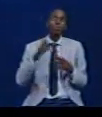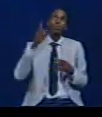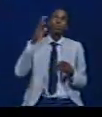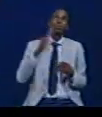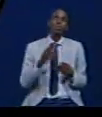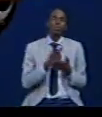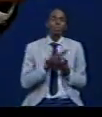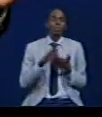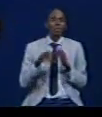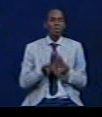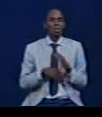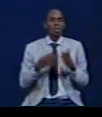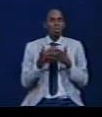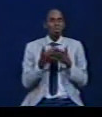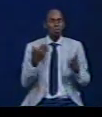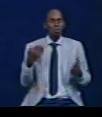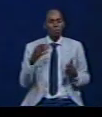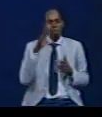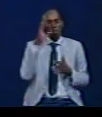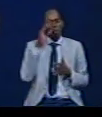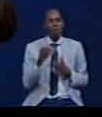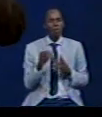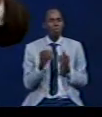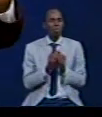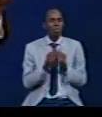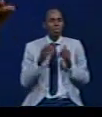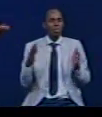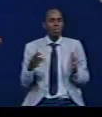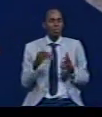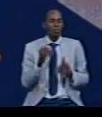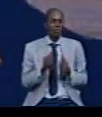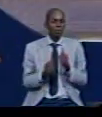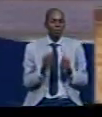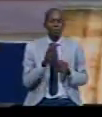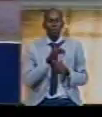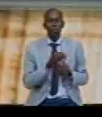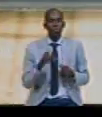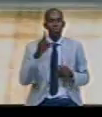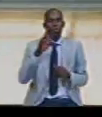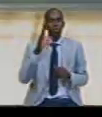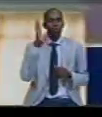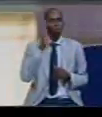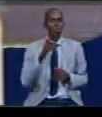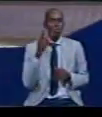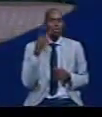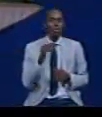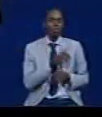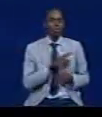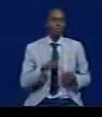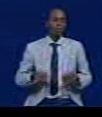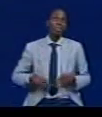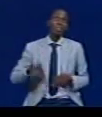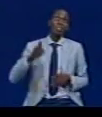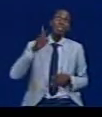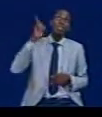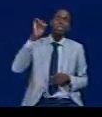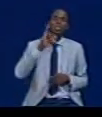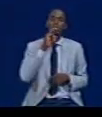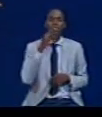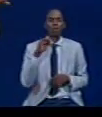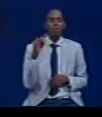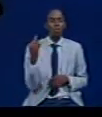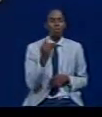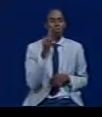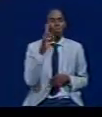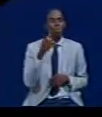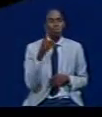men, and holiness without which no man shall see the Lord. And he is only one. The leper